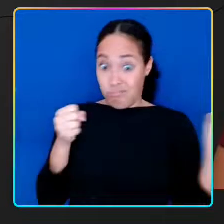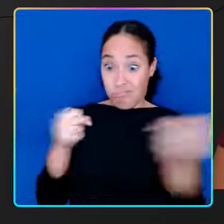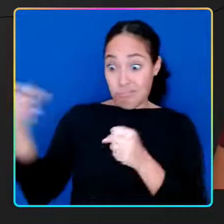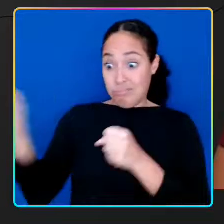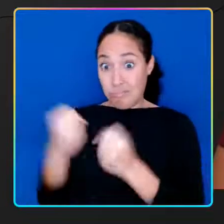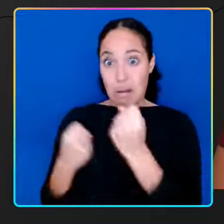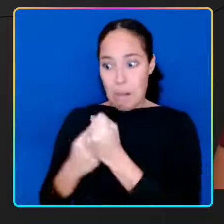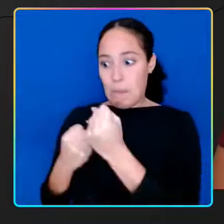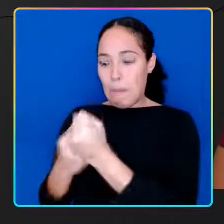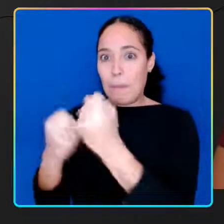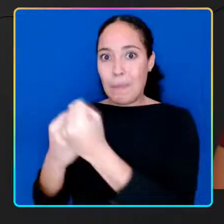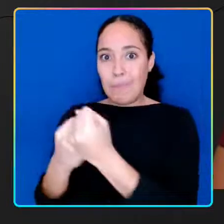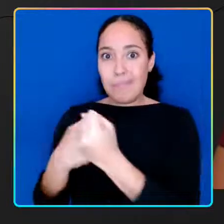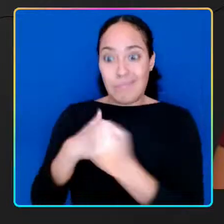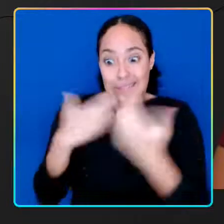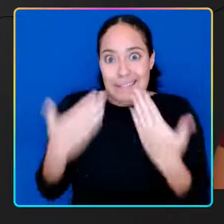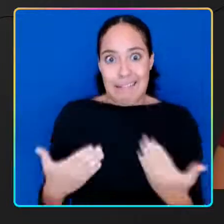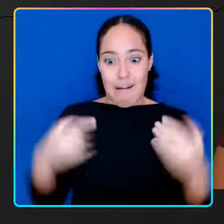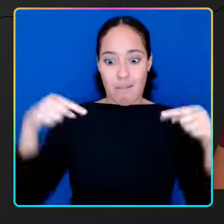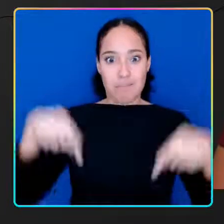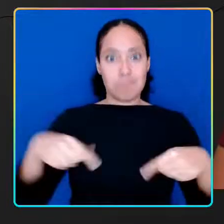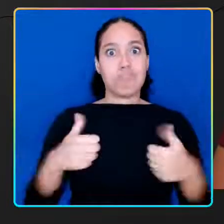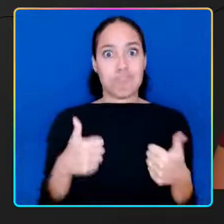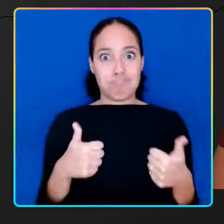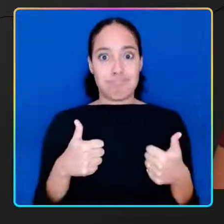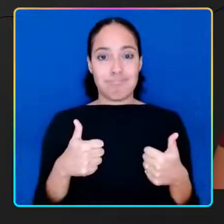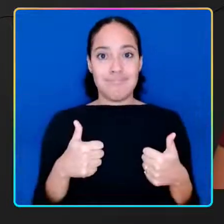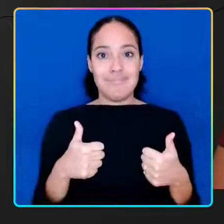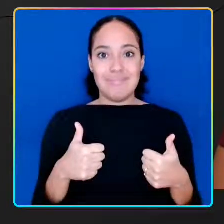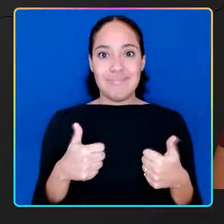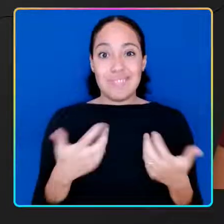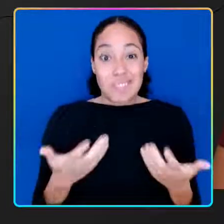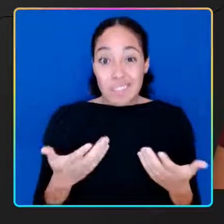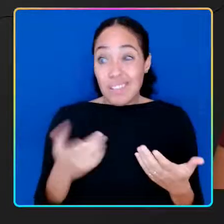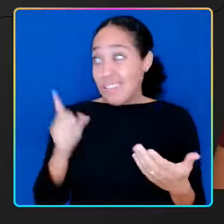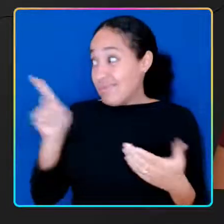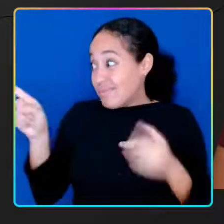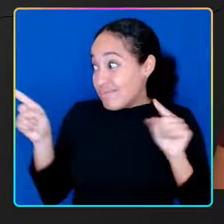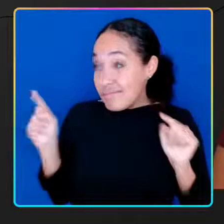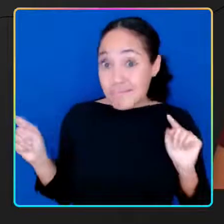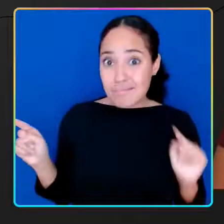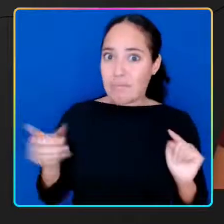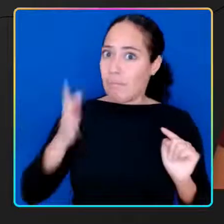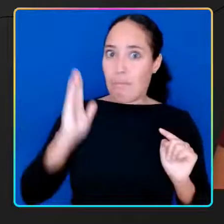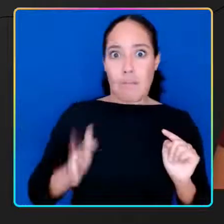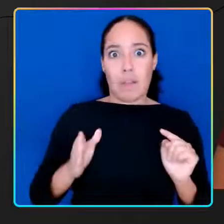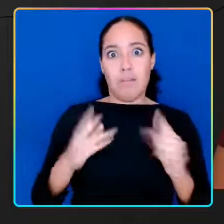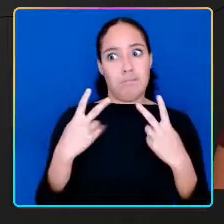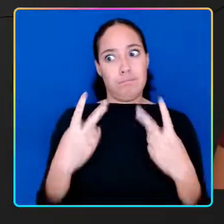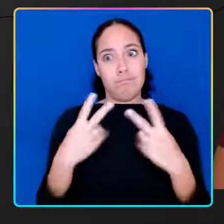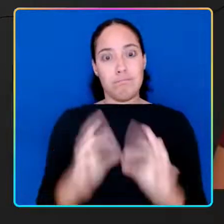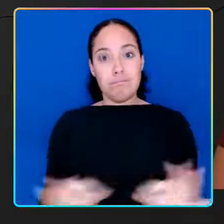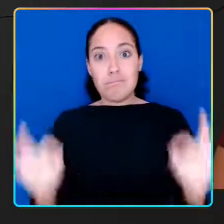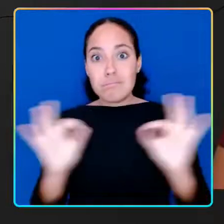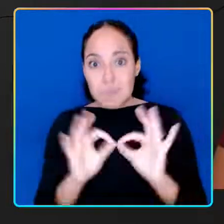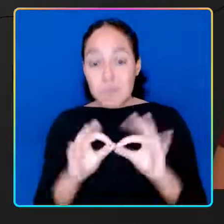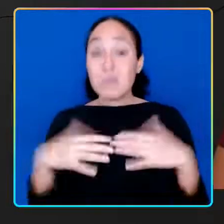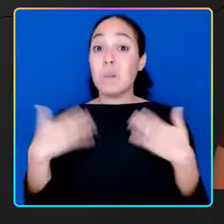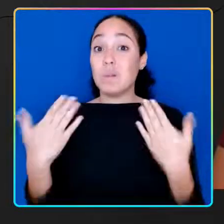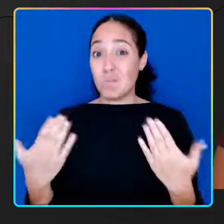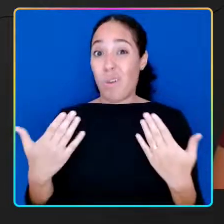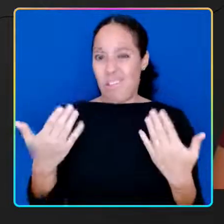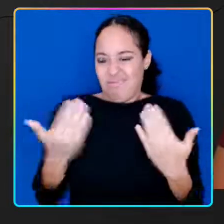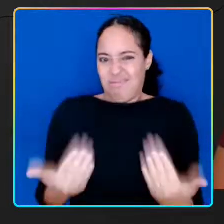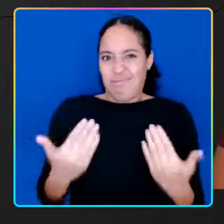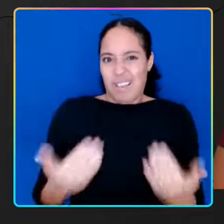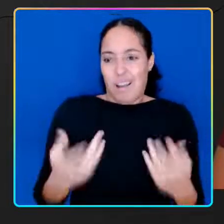it not been for these people who just went out of their way with the kindness of their hearts to help me out, I wouldn't have the career that I have, and I wouldn't be in the position that I'm in. So I